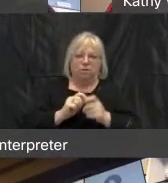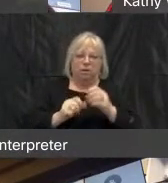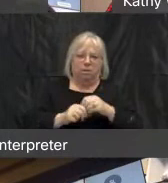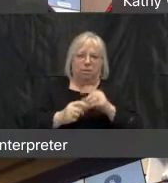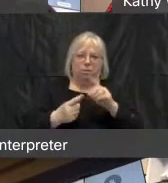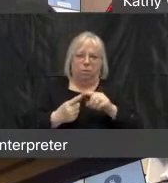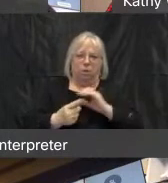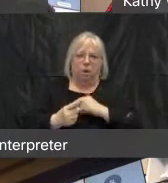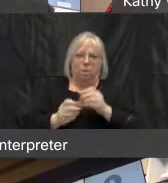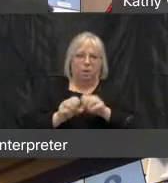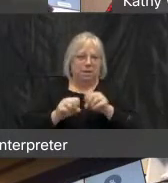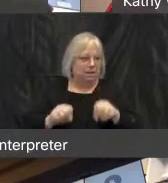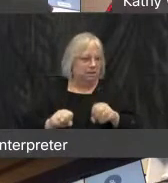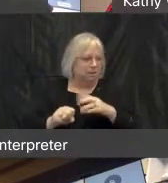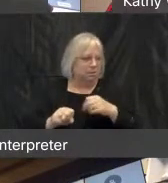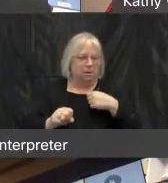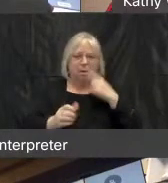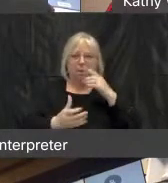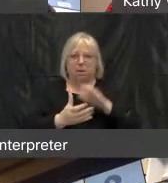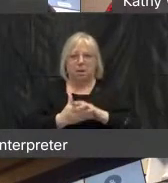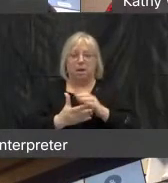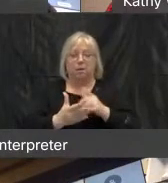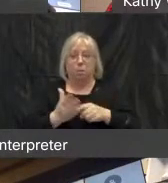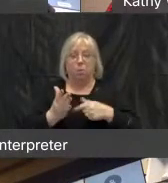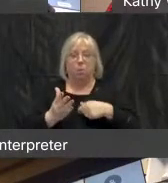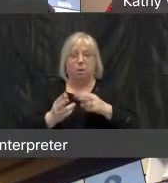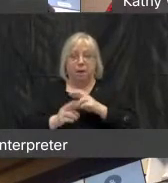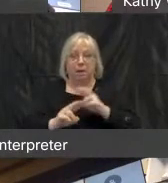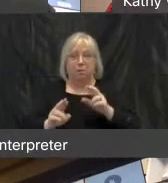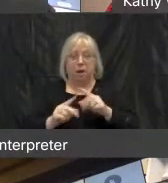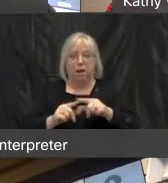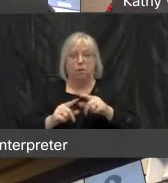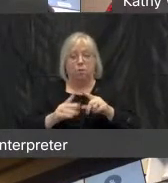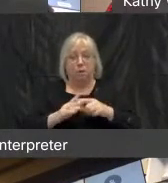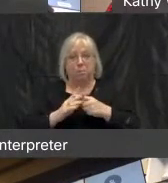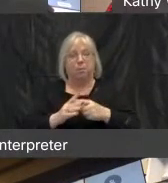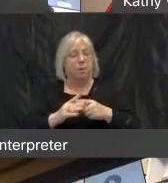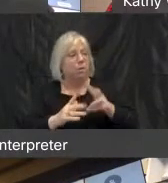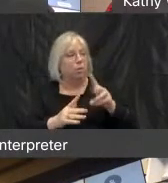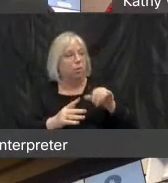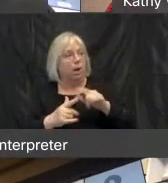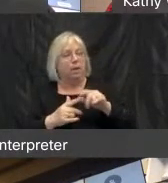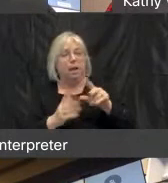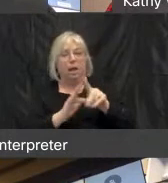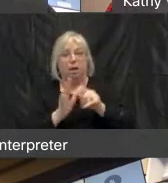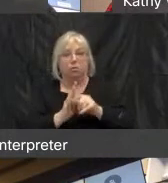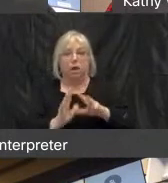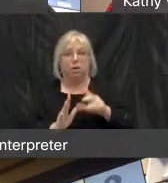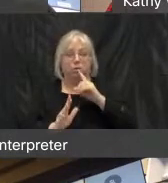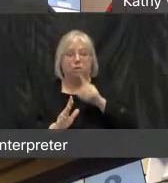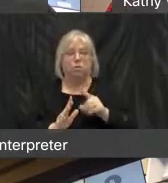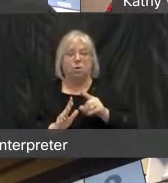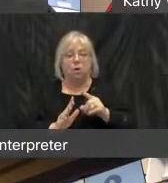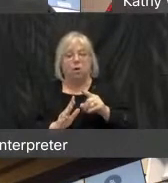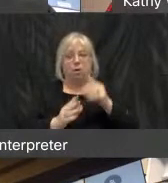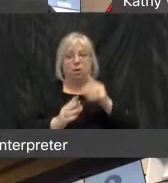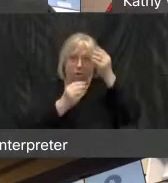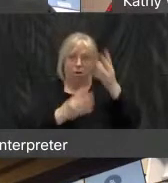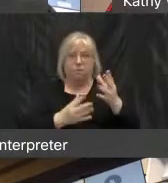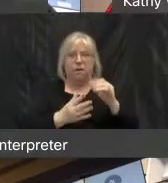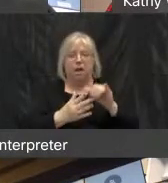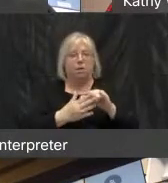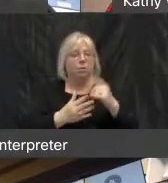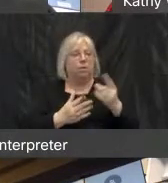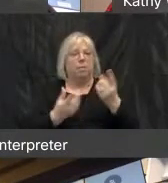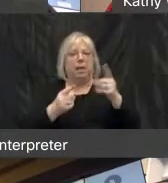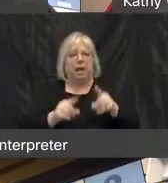Mm-hmm. And I believe what we're about to implement with how contractors are notified when something happens to their permit, that we could